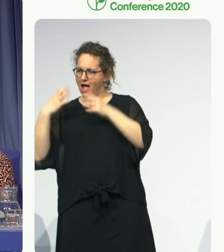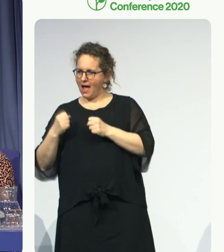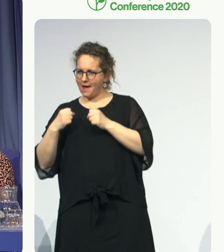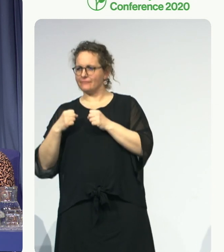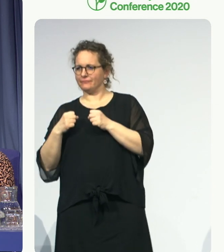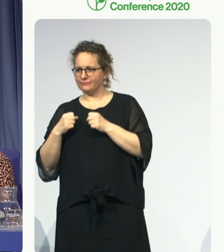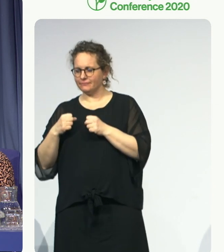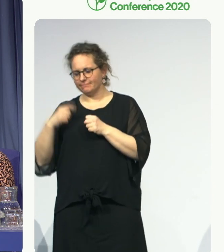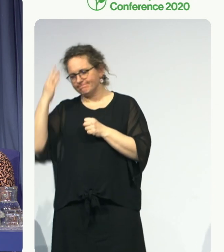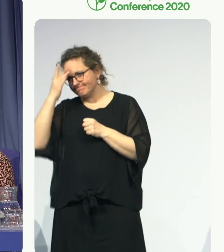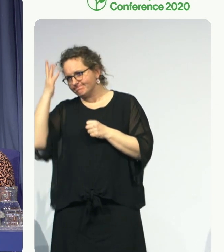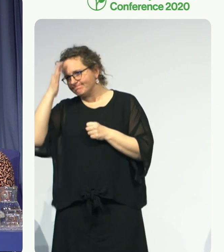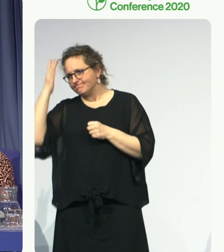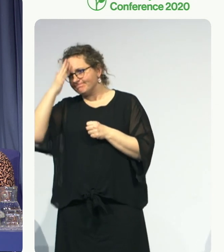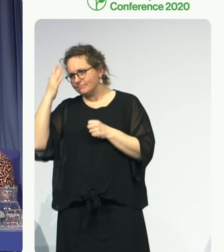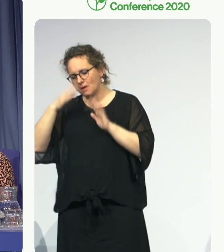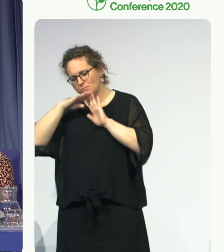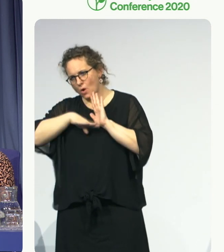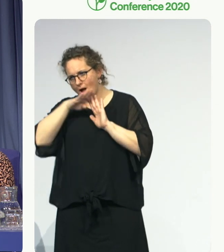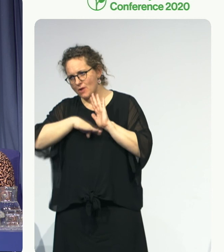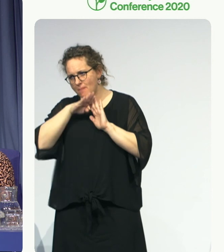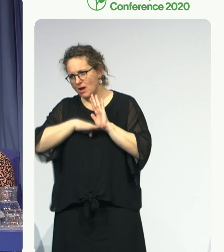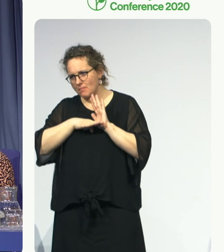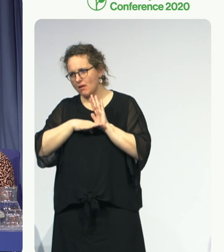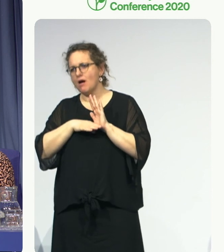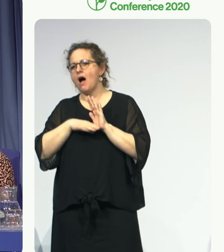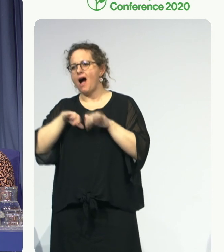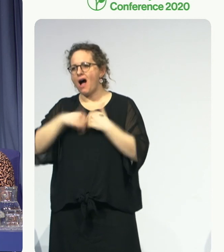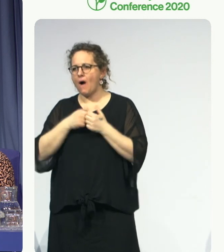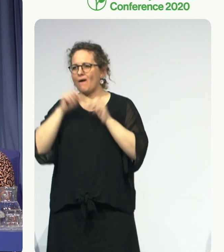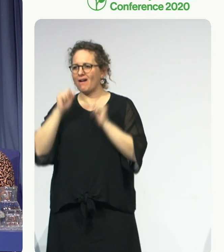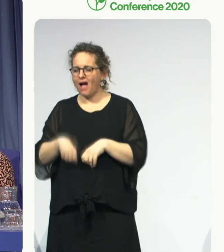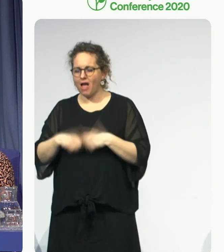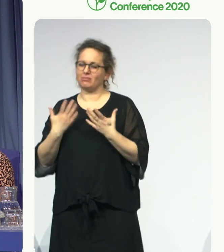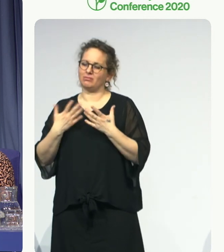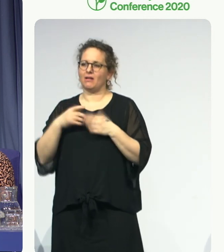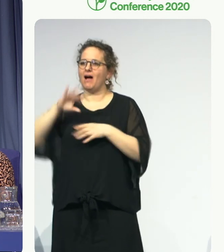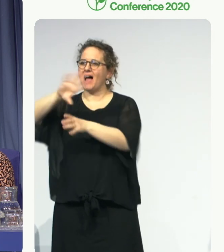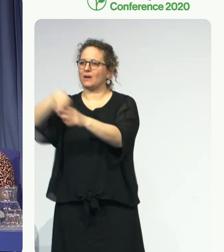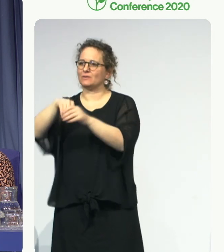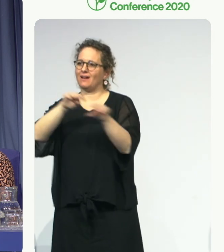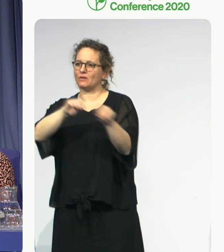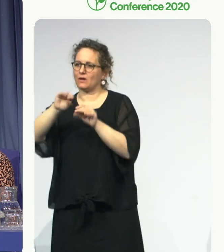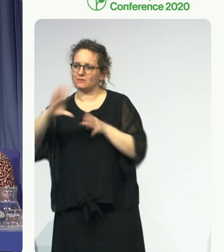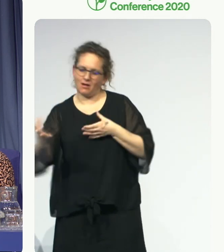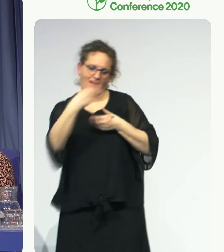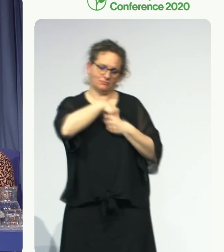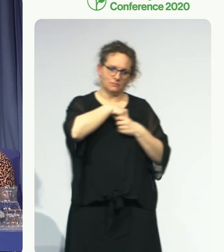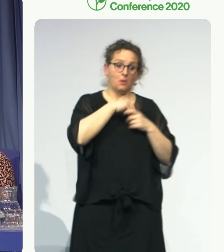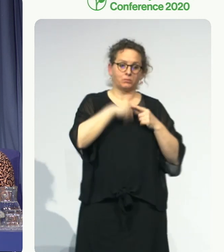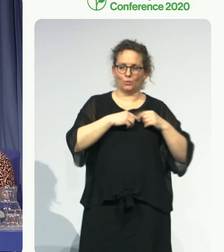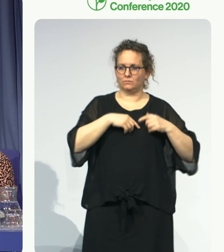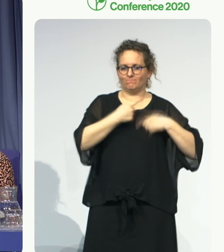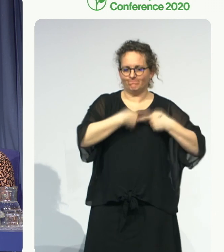have programs that are being developed specifically for inclusion of learners with disabilities